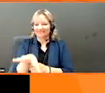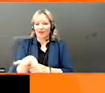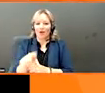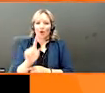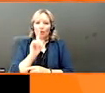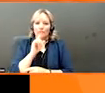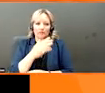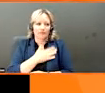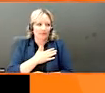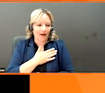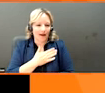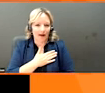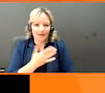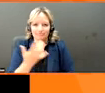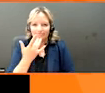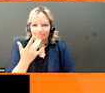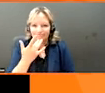love